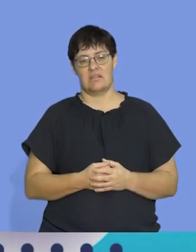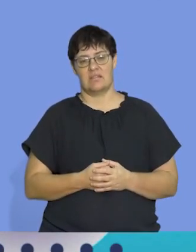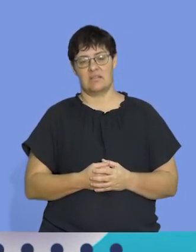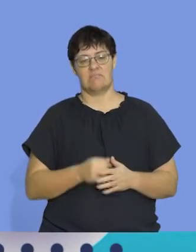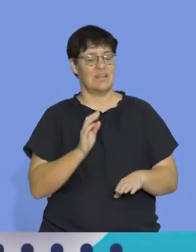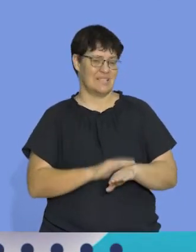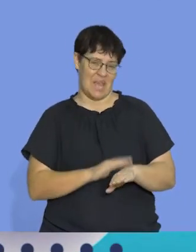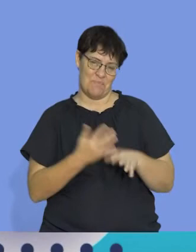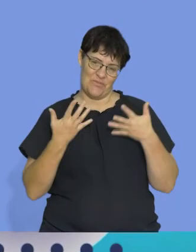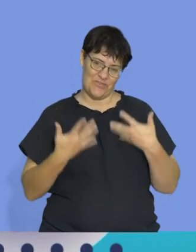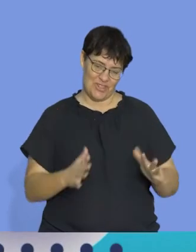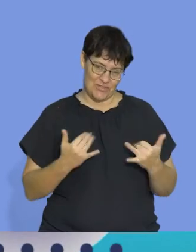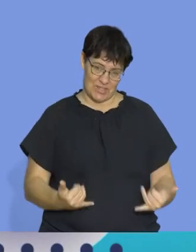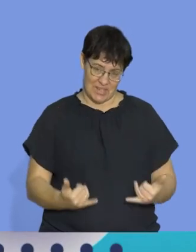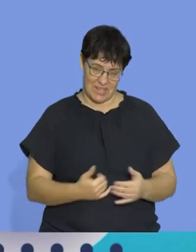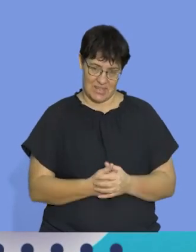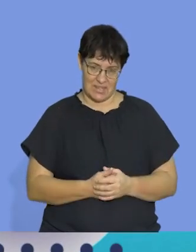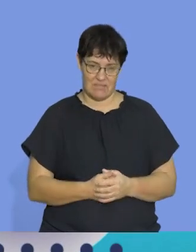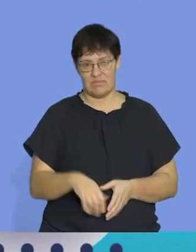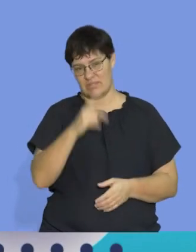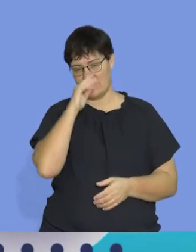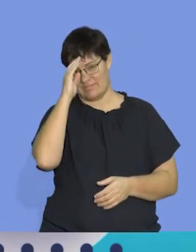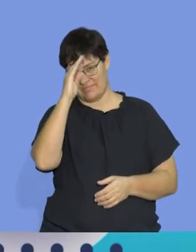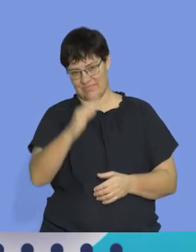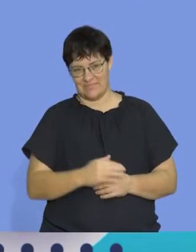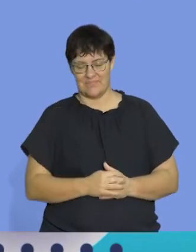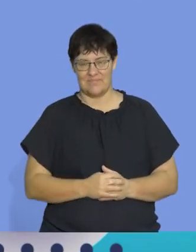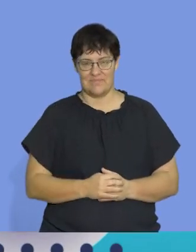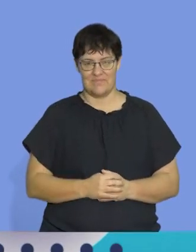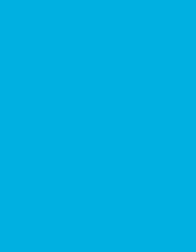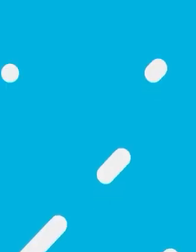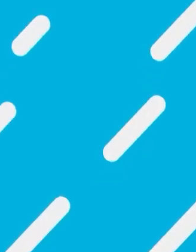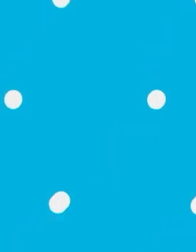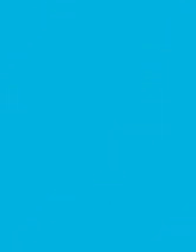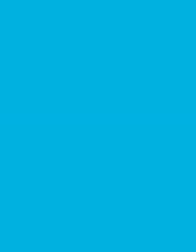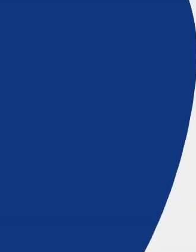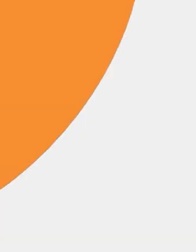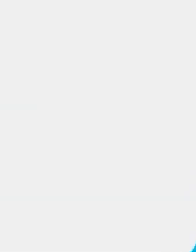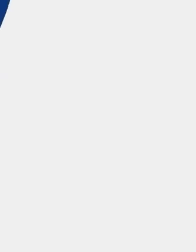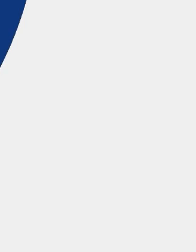had for today. We'll call it a day. Bye bye for now.